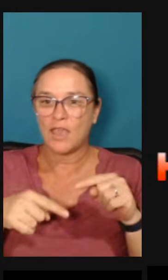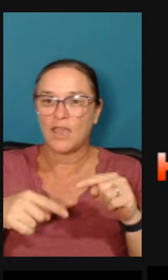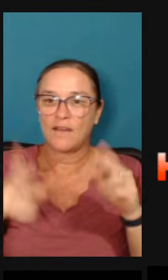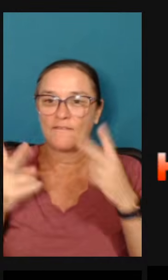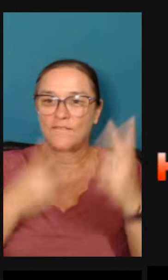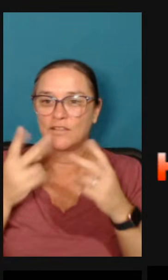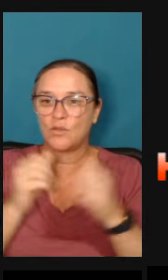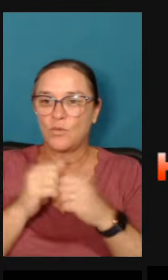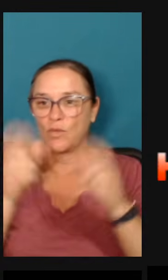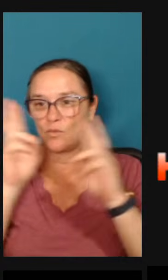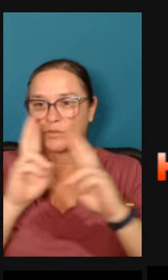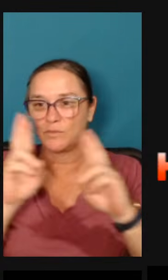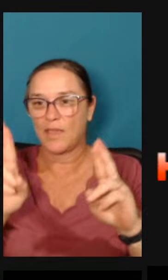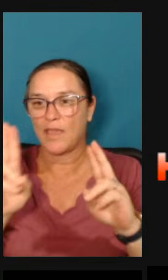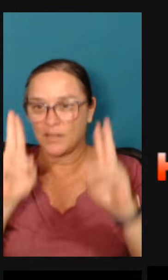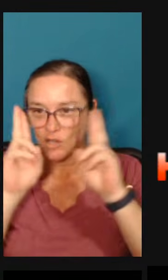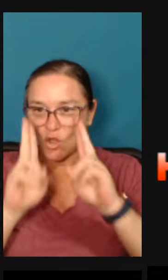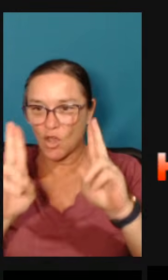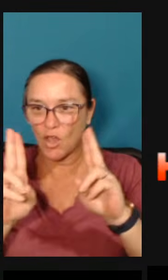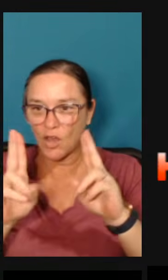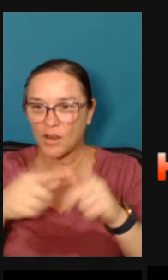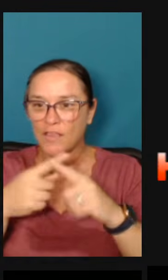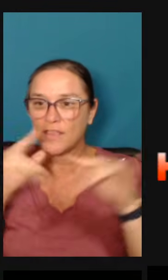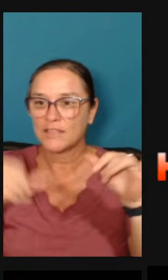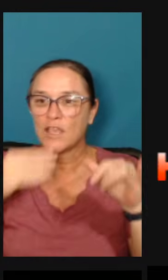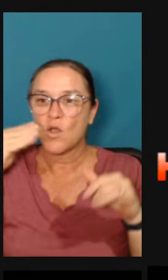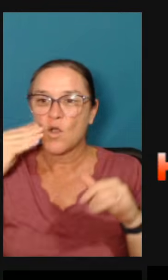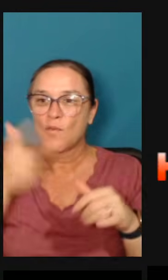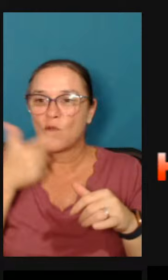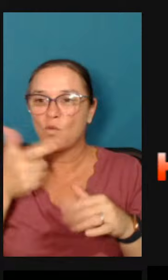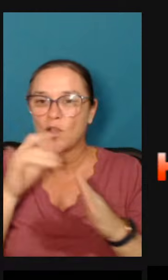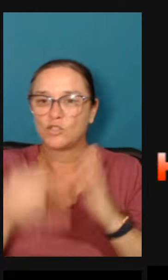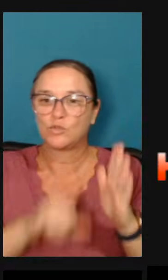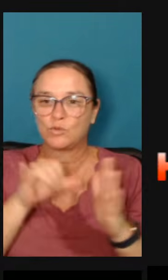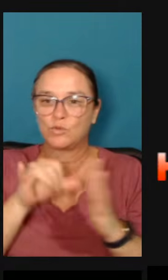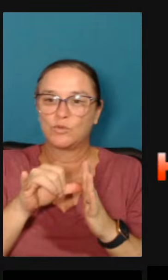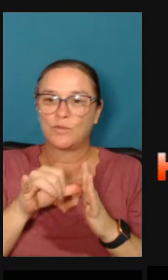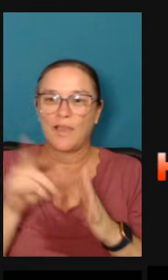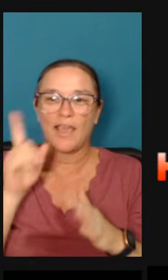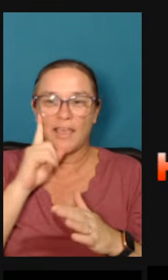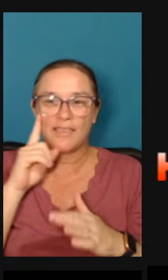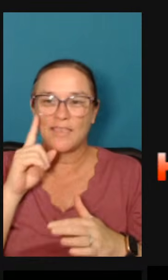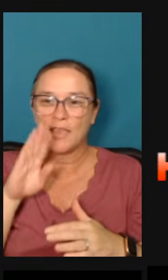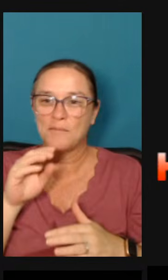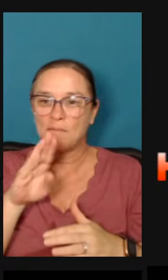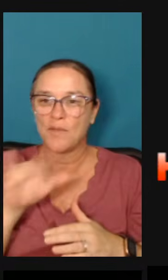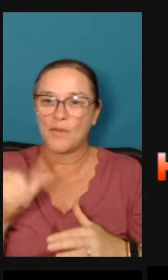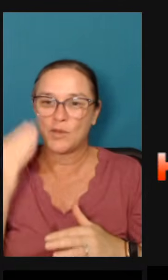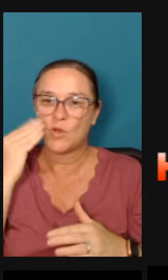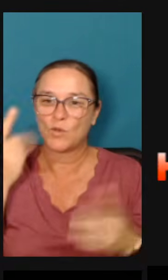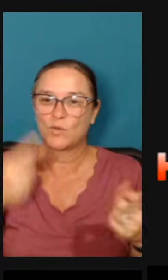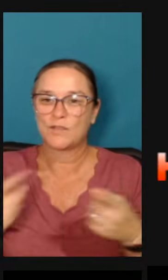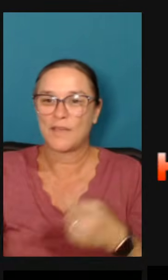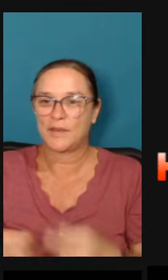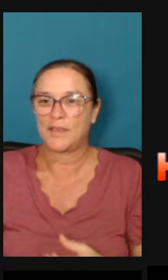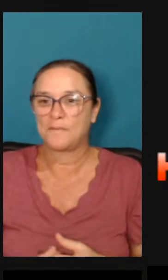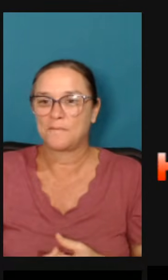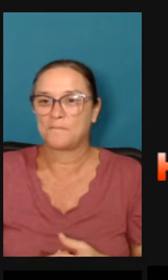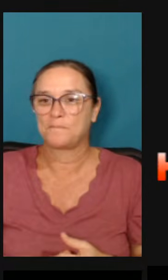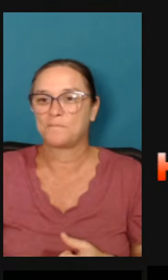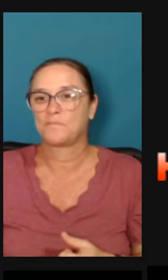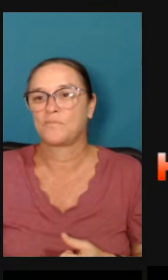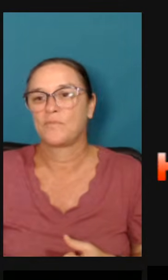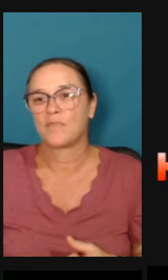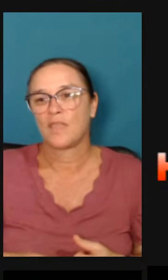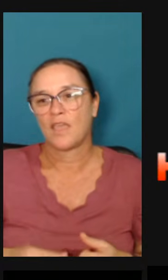respect and reverence, perhaps stay home and watch YouTube. I mean, Bobby just, he knows what's happening. And I figured this was as good a